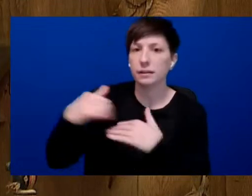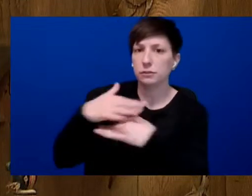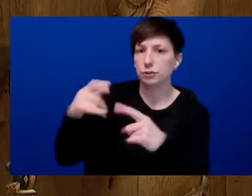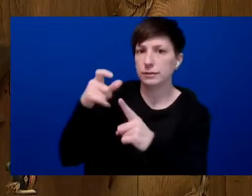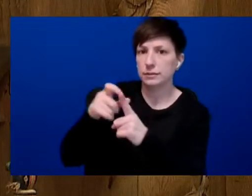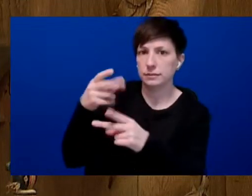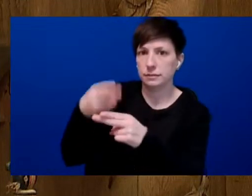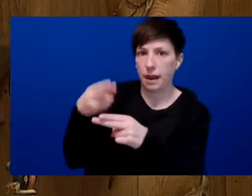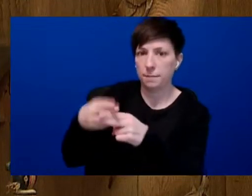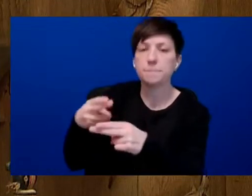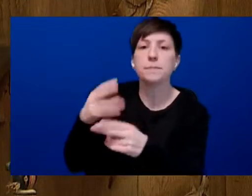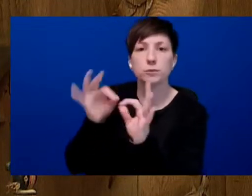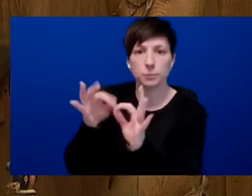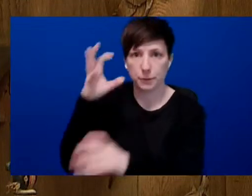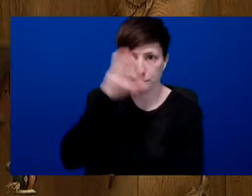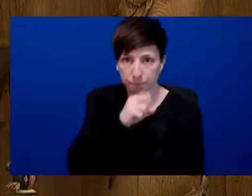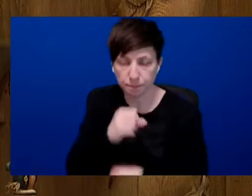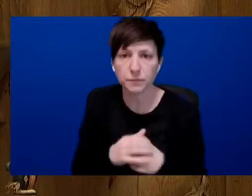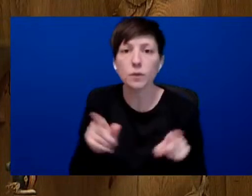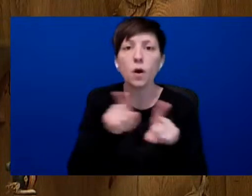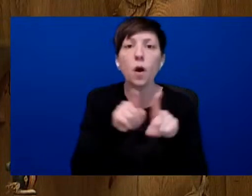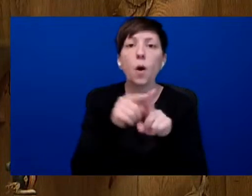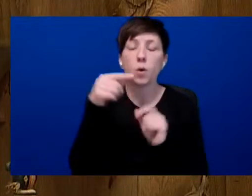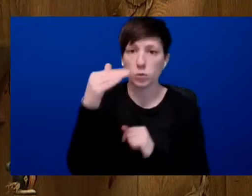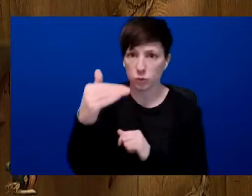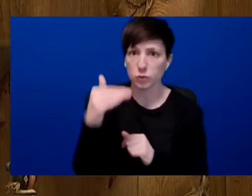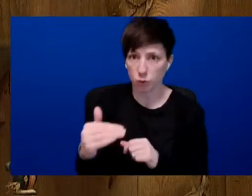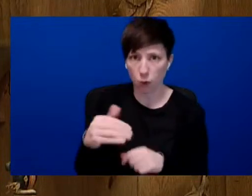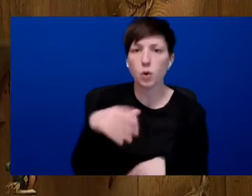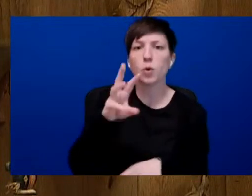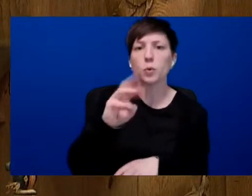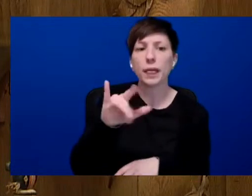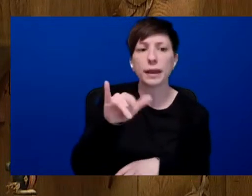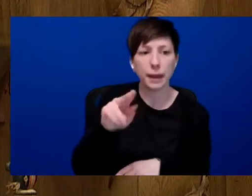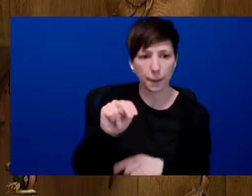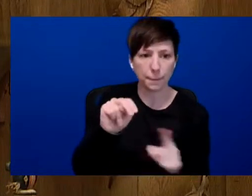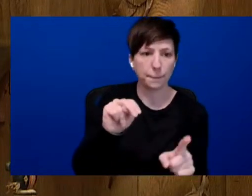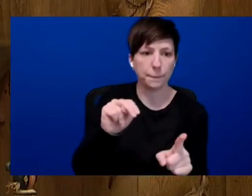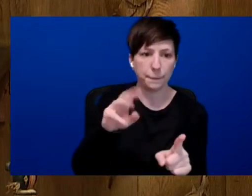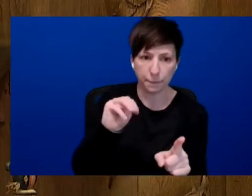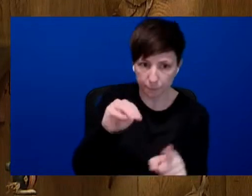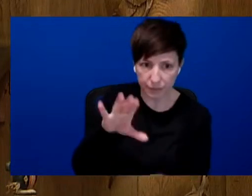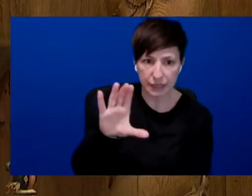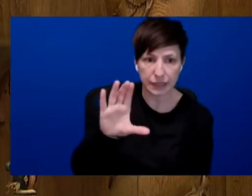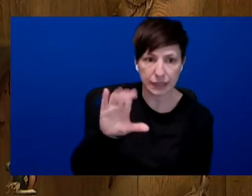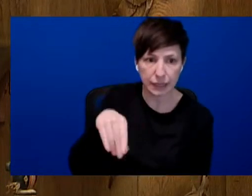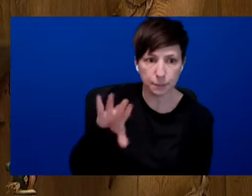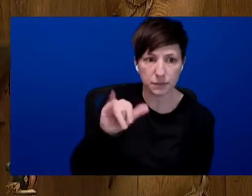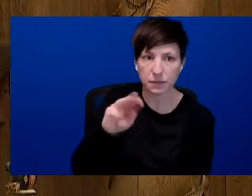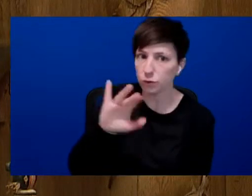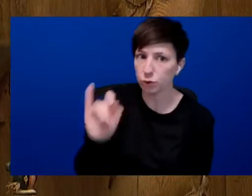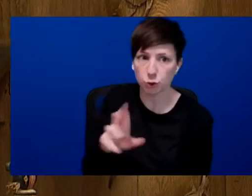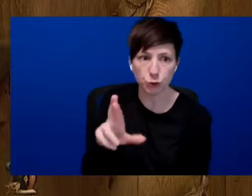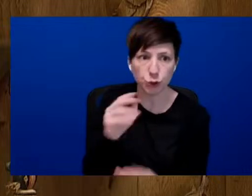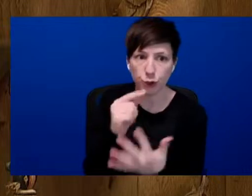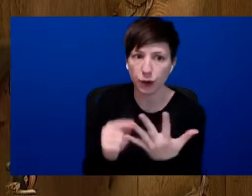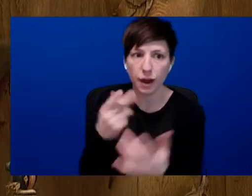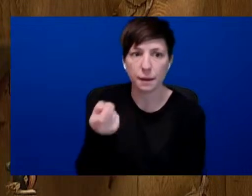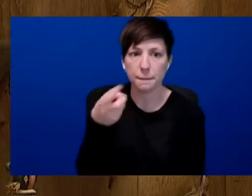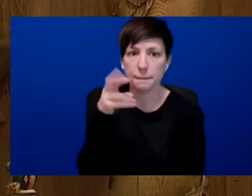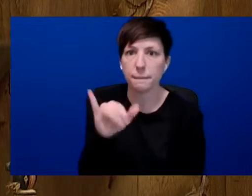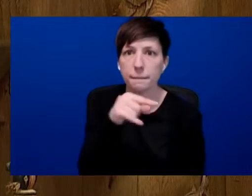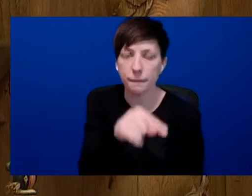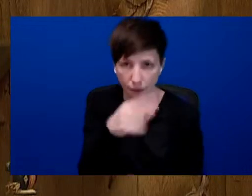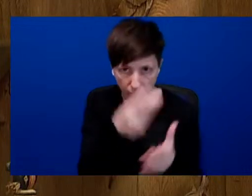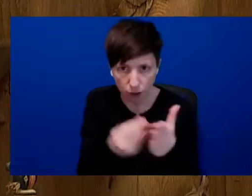Gordon Gibson Jr. and Patty Sahota, who once served in this legislature, as we do former members of Parliament Stephen